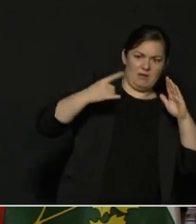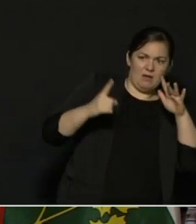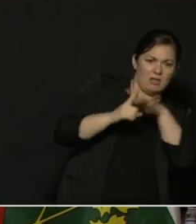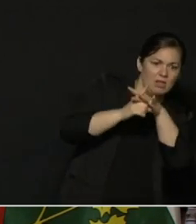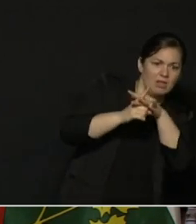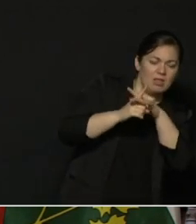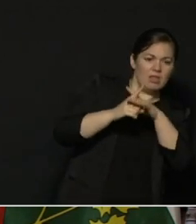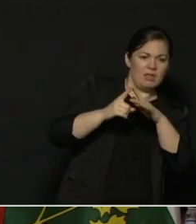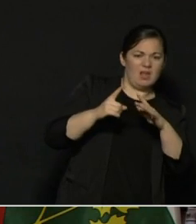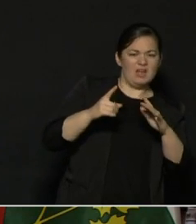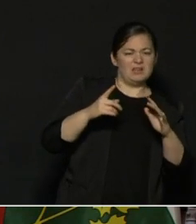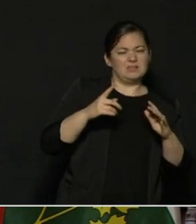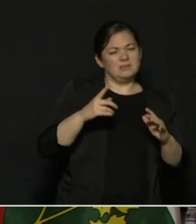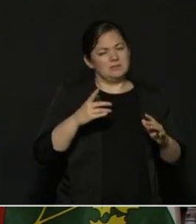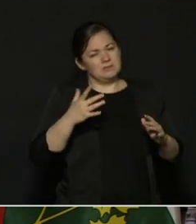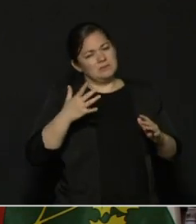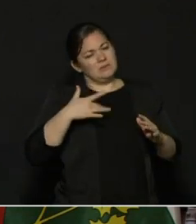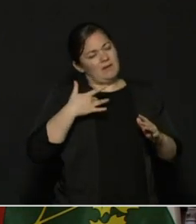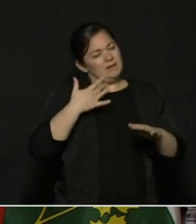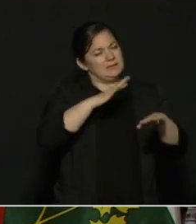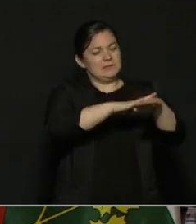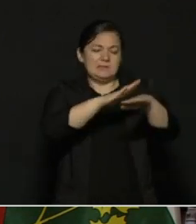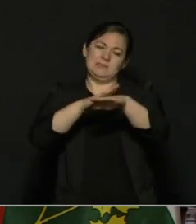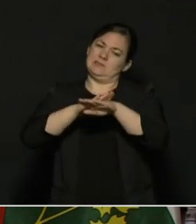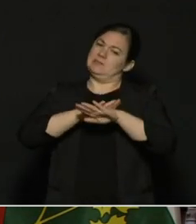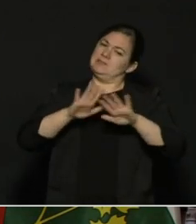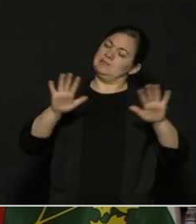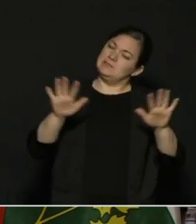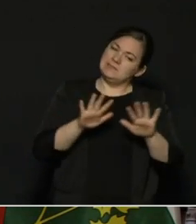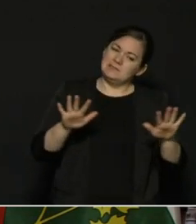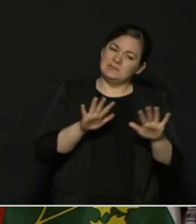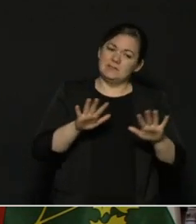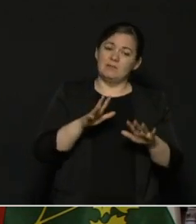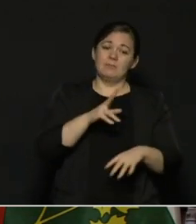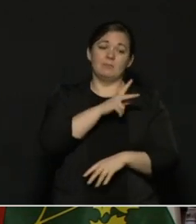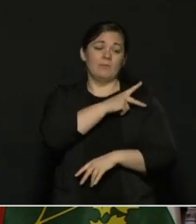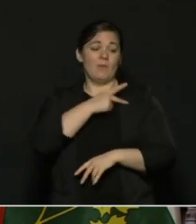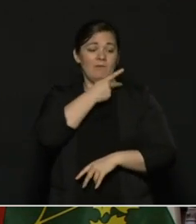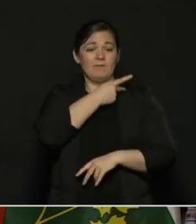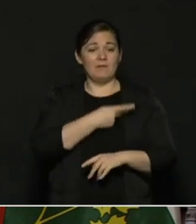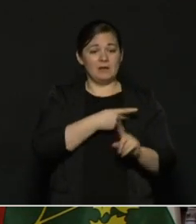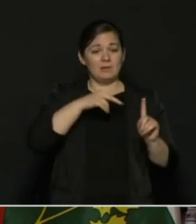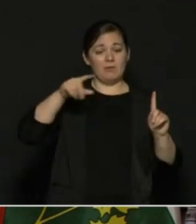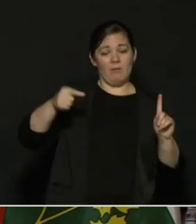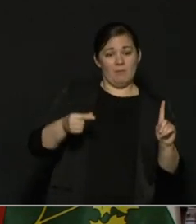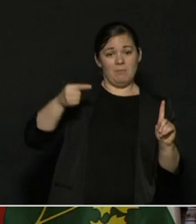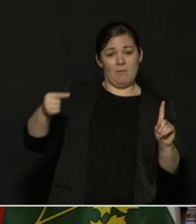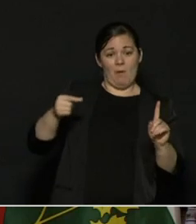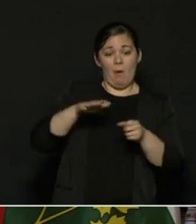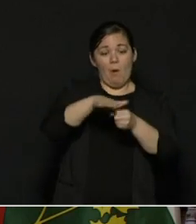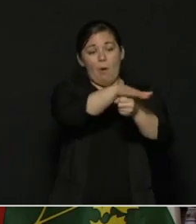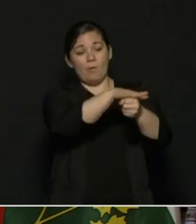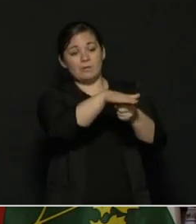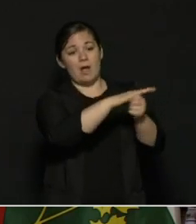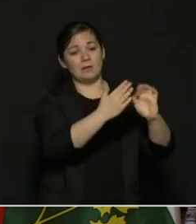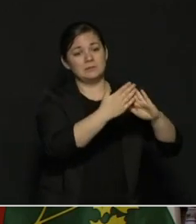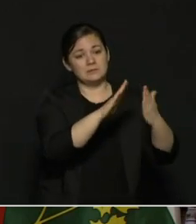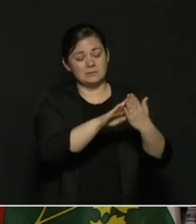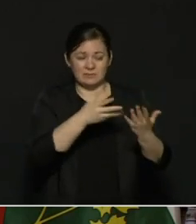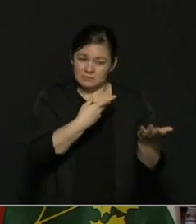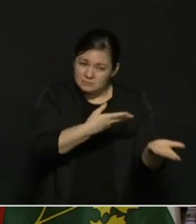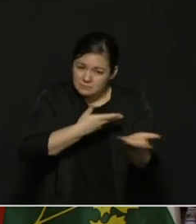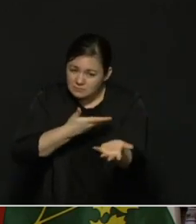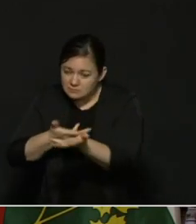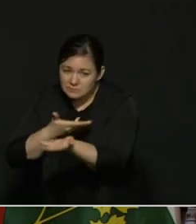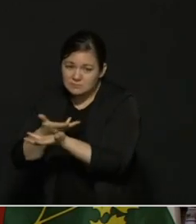part of, I think, the consultation would have to take place between the provincial government and the local municipalities to come up with an